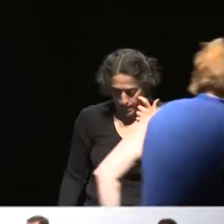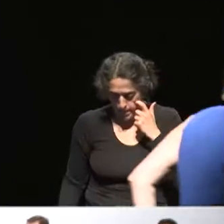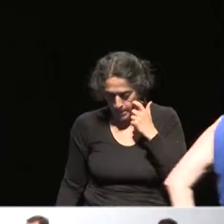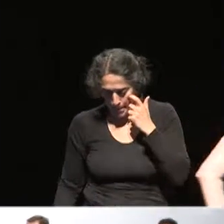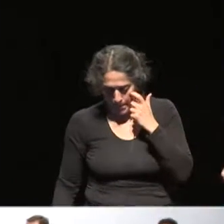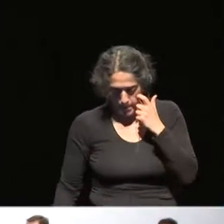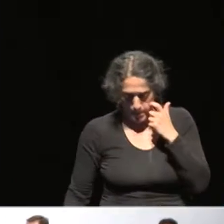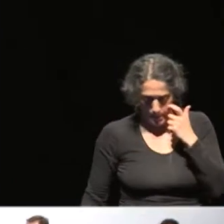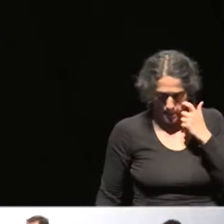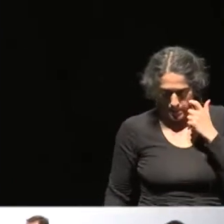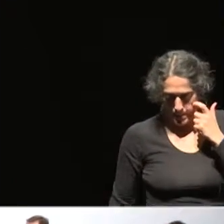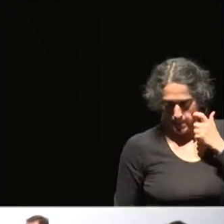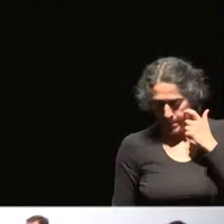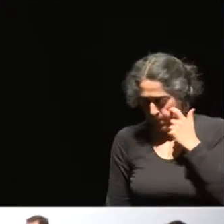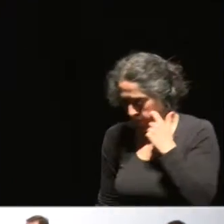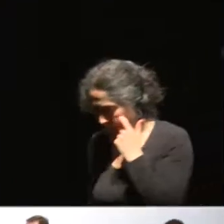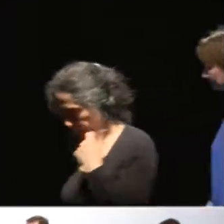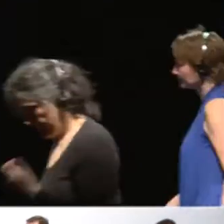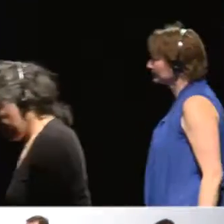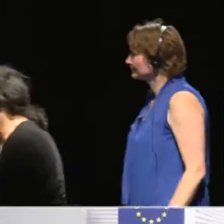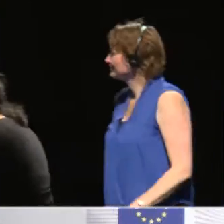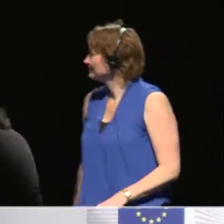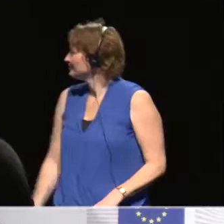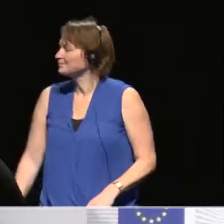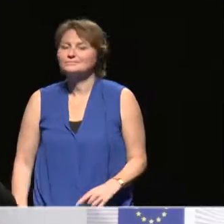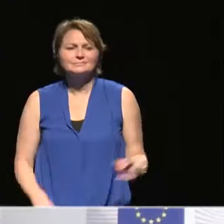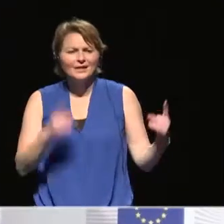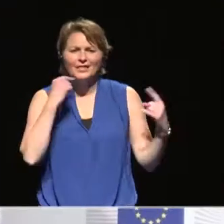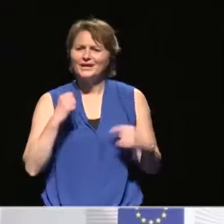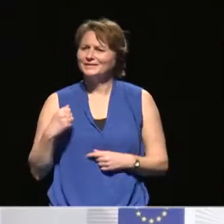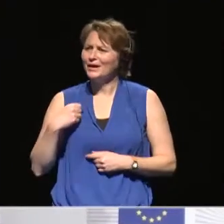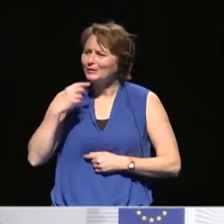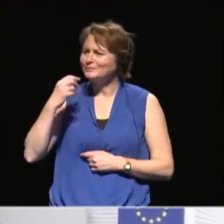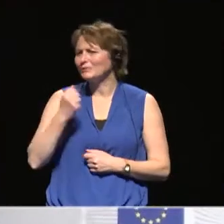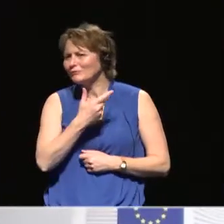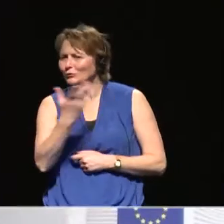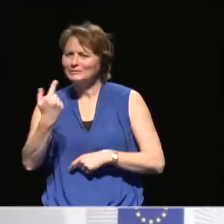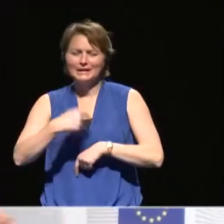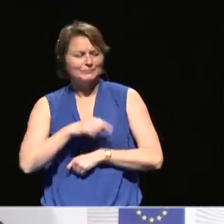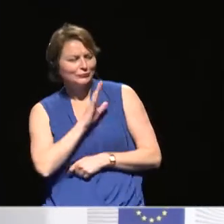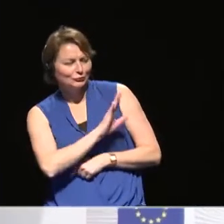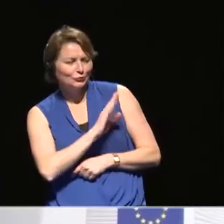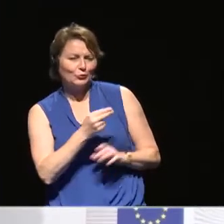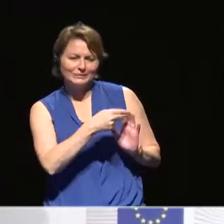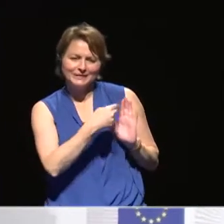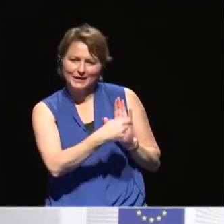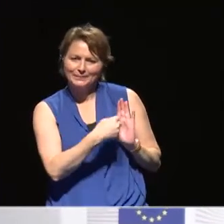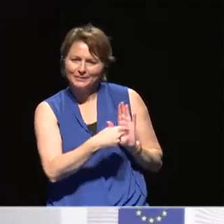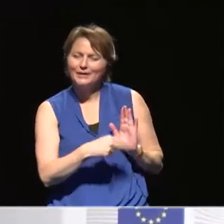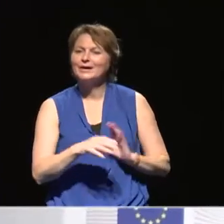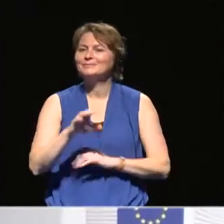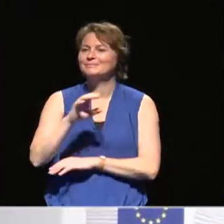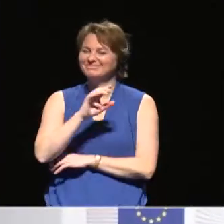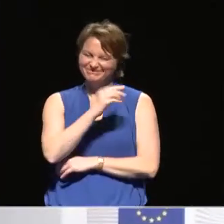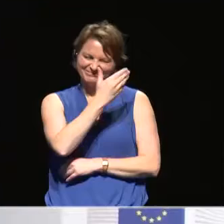would be now the right time that you start with the second part of this panel. Mariam Shiuna is the Executive Director,